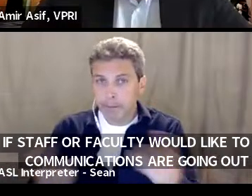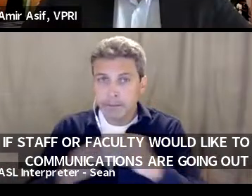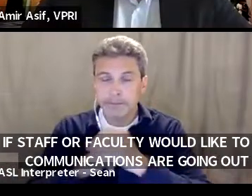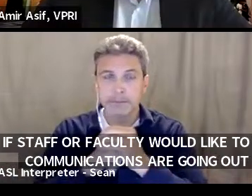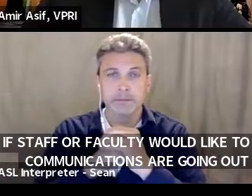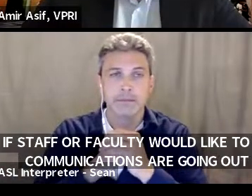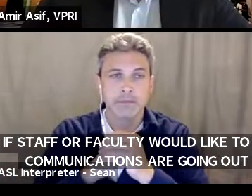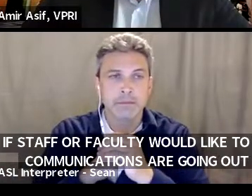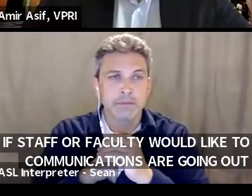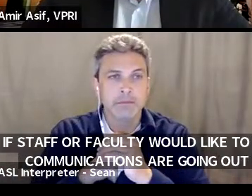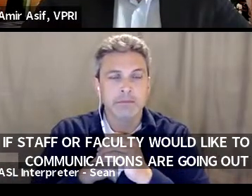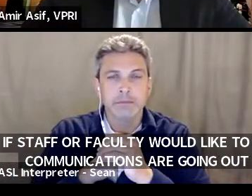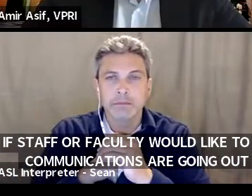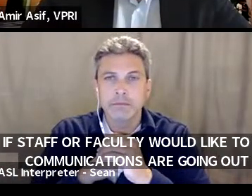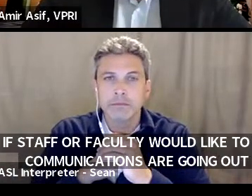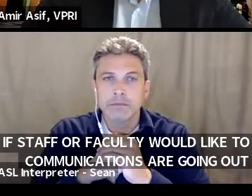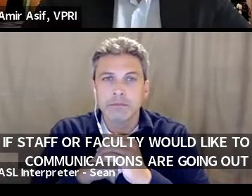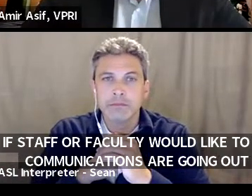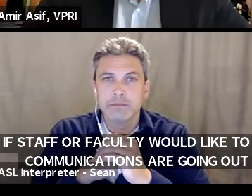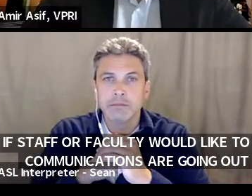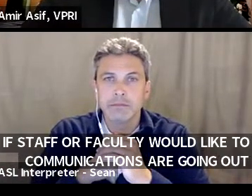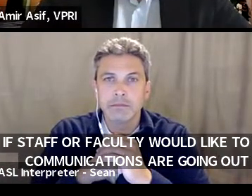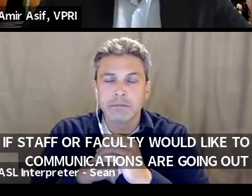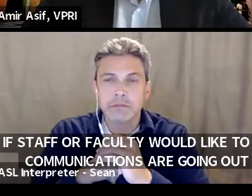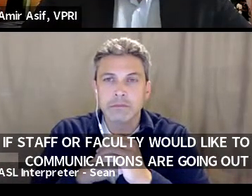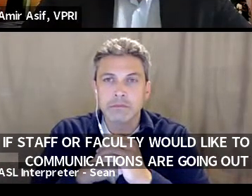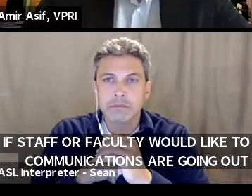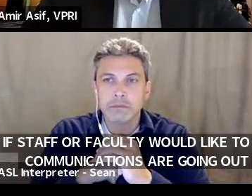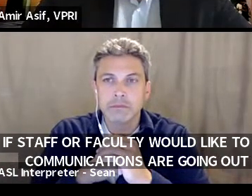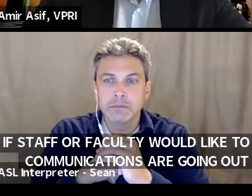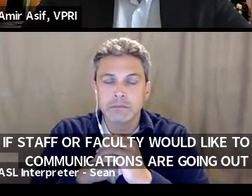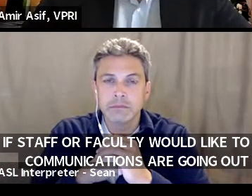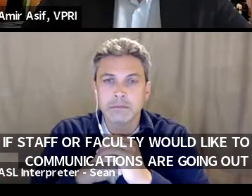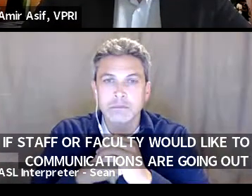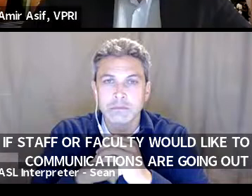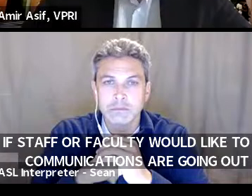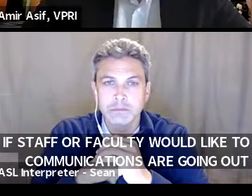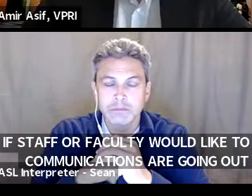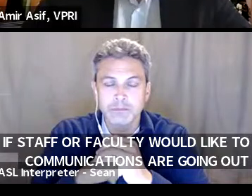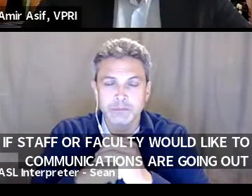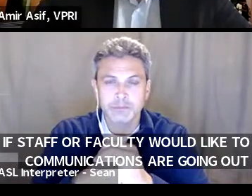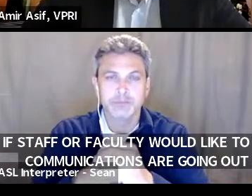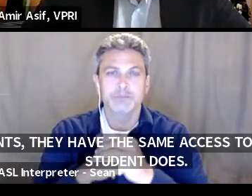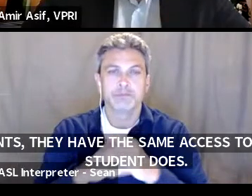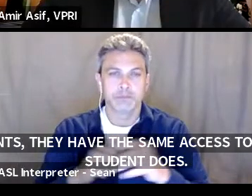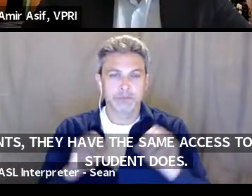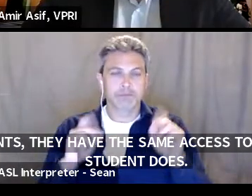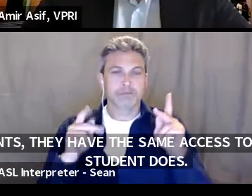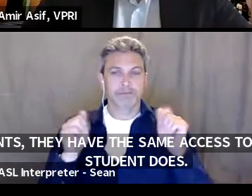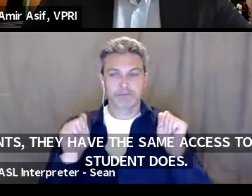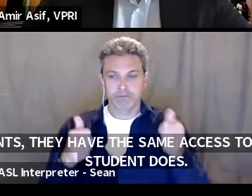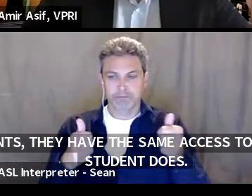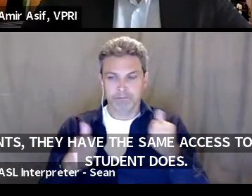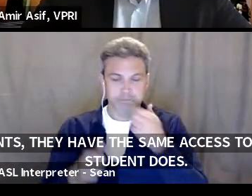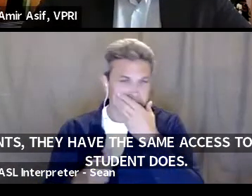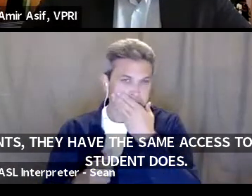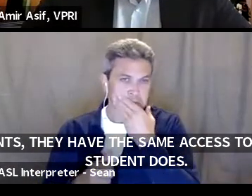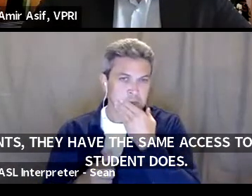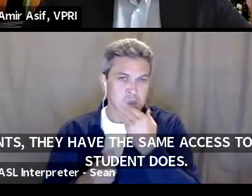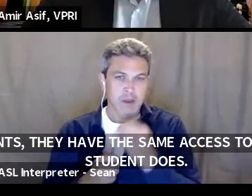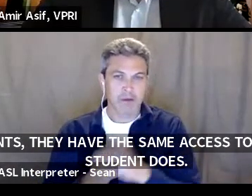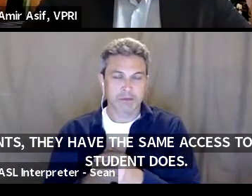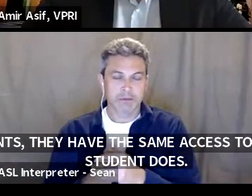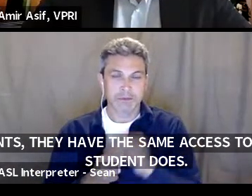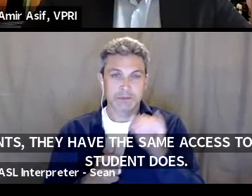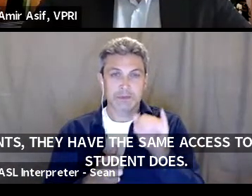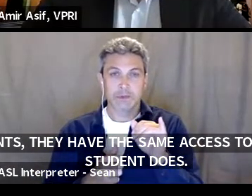Okay, great. Very, very topical and